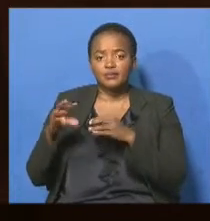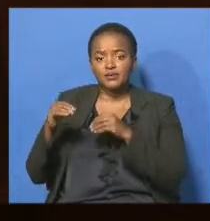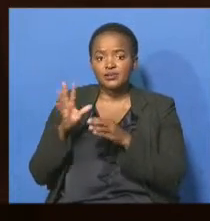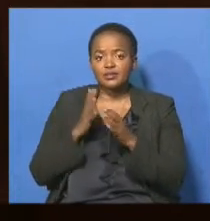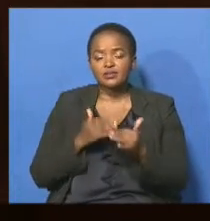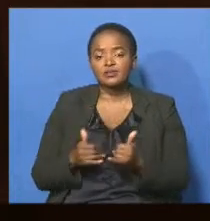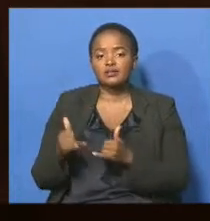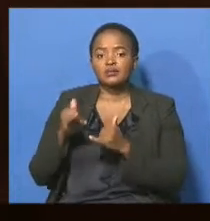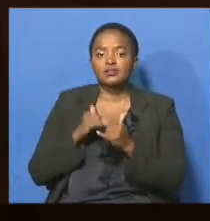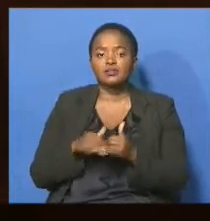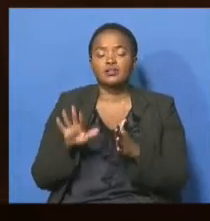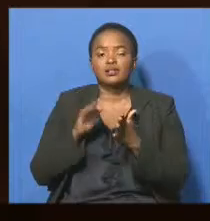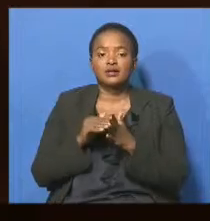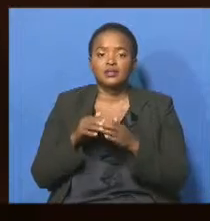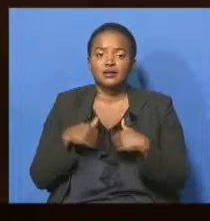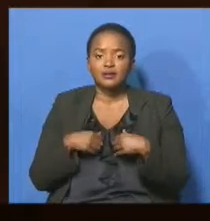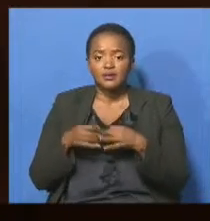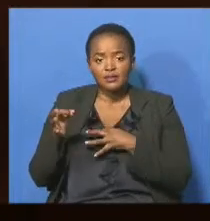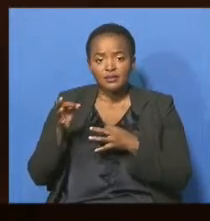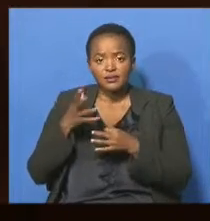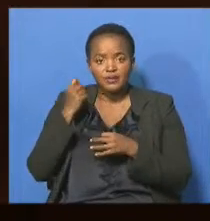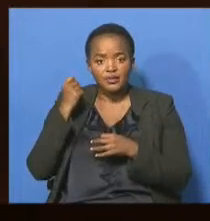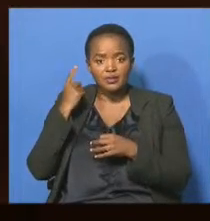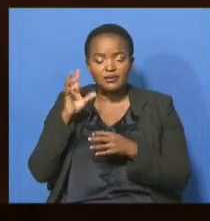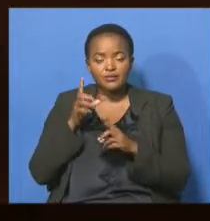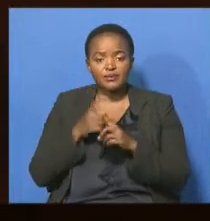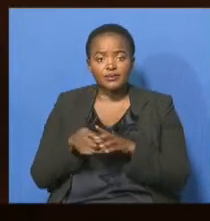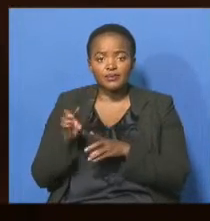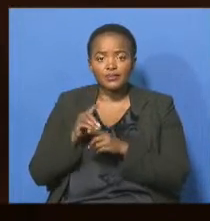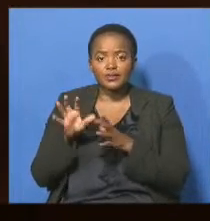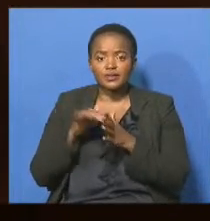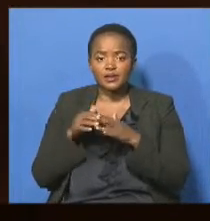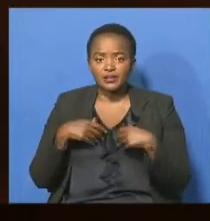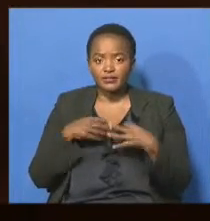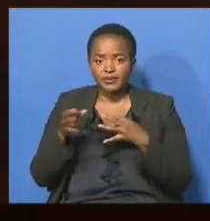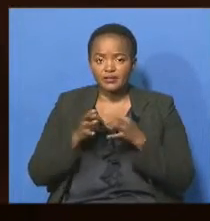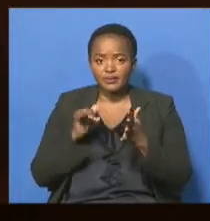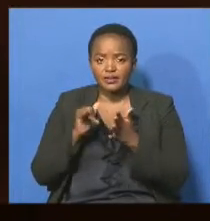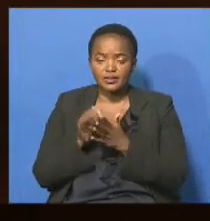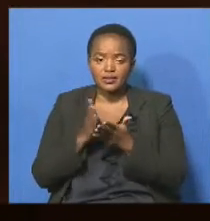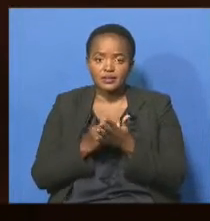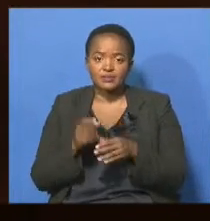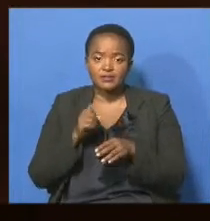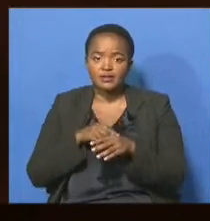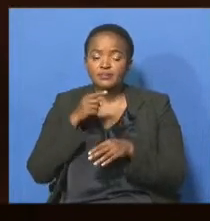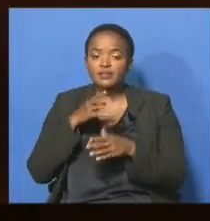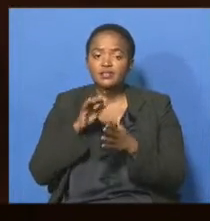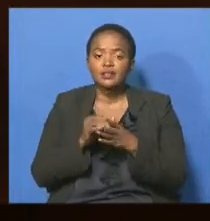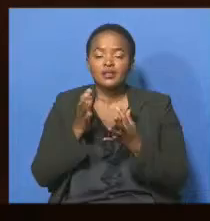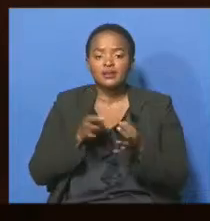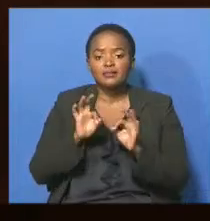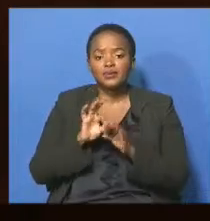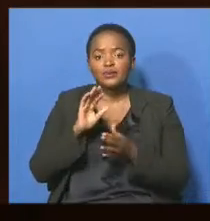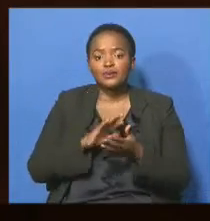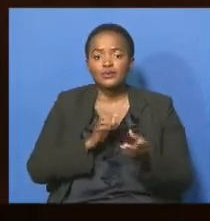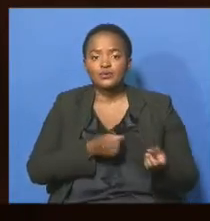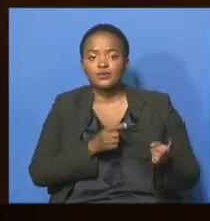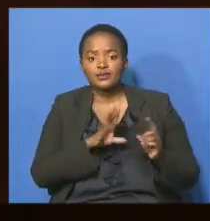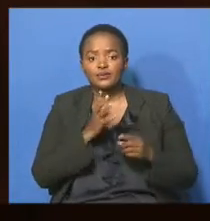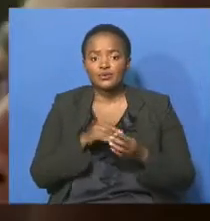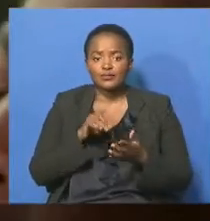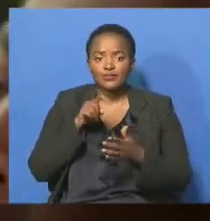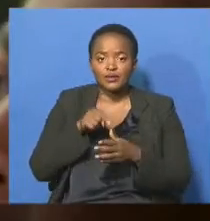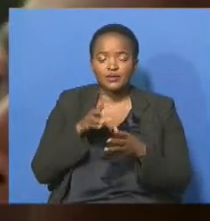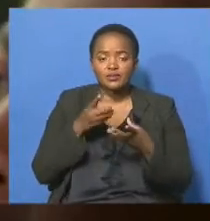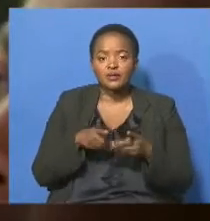from the experts who were explaining here, at times we need to reduce the risk of and the possibility